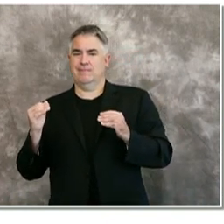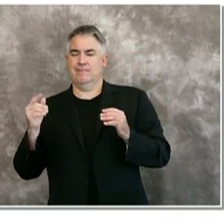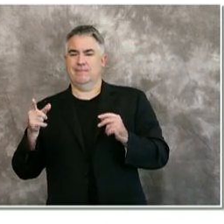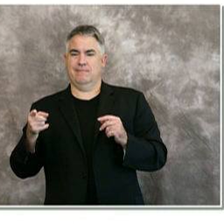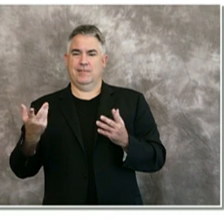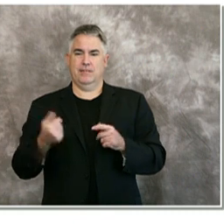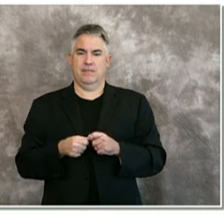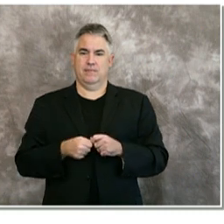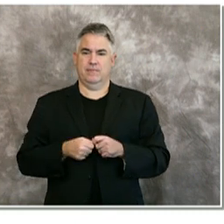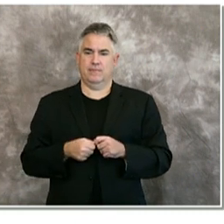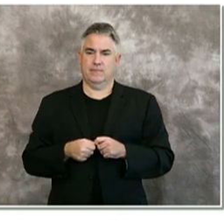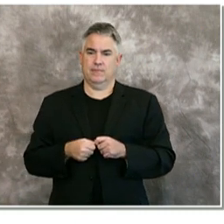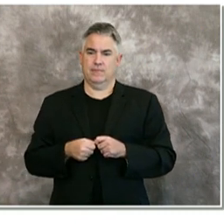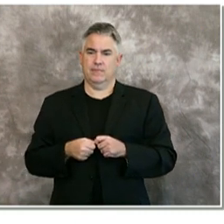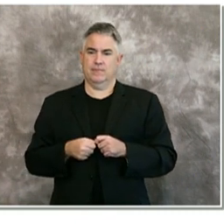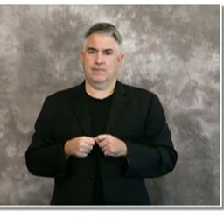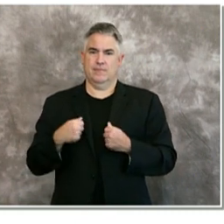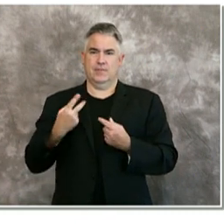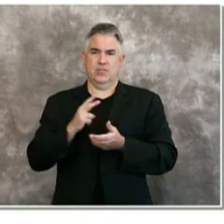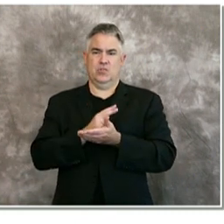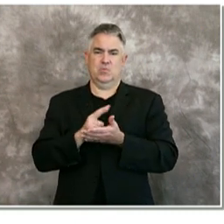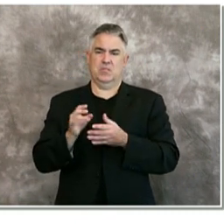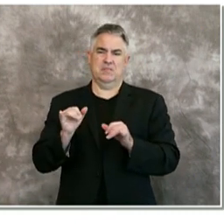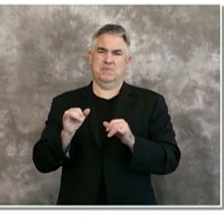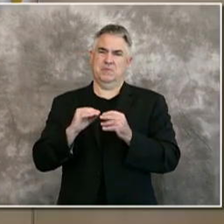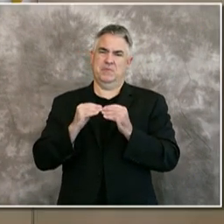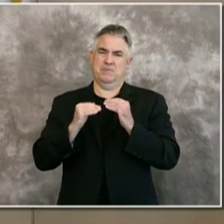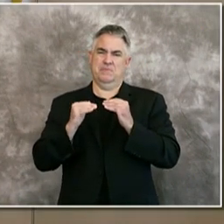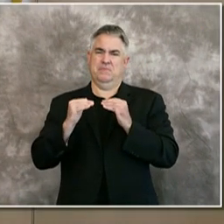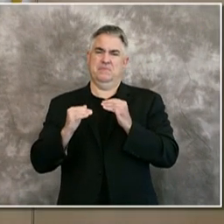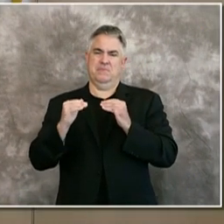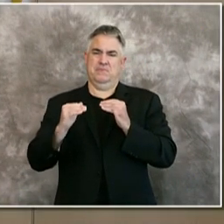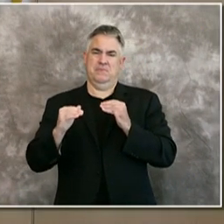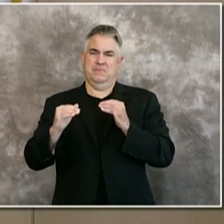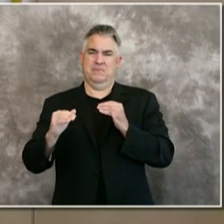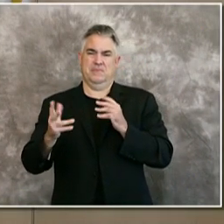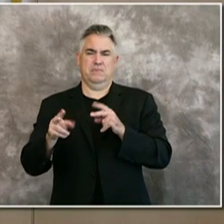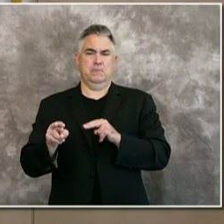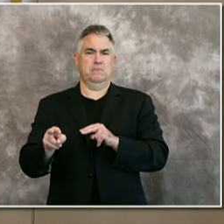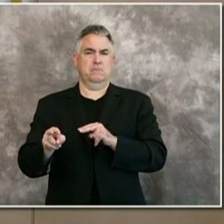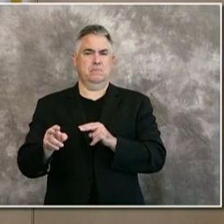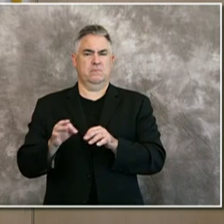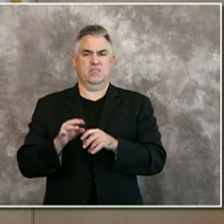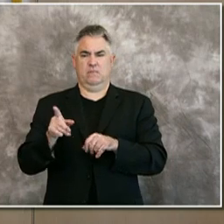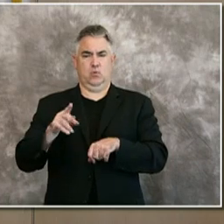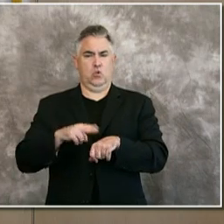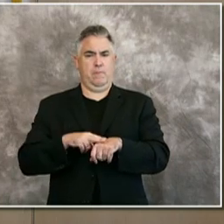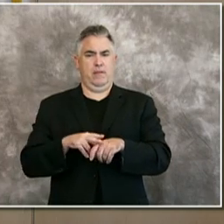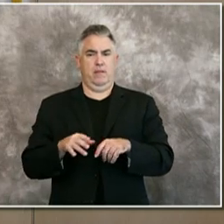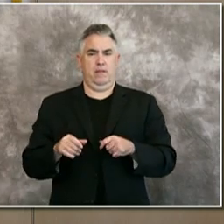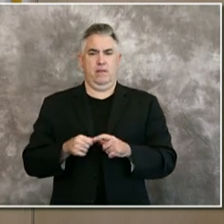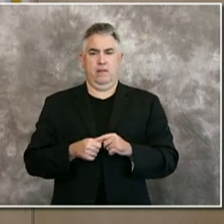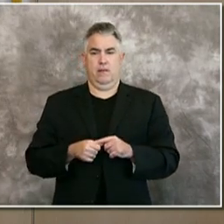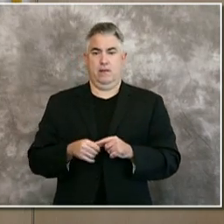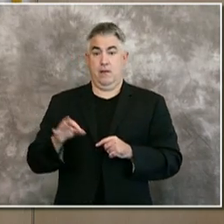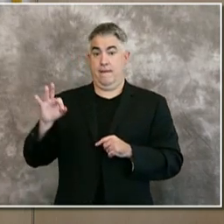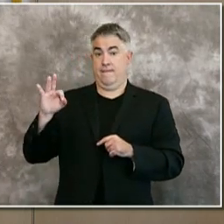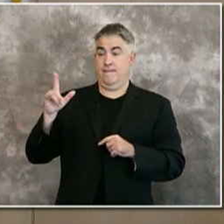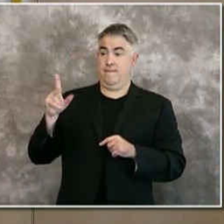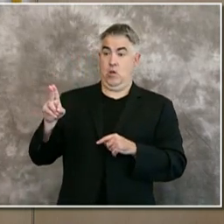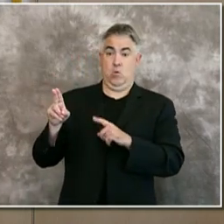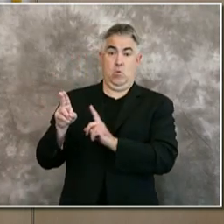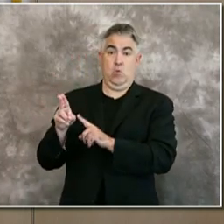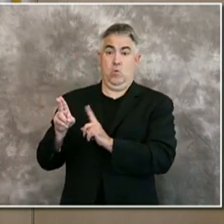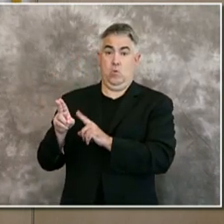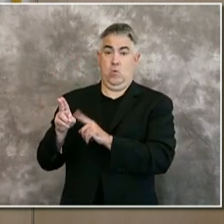past two weeks. So we are closely monitoring those, but typically for influenza, the